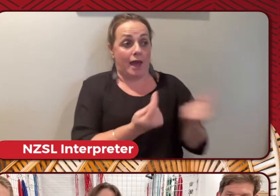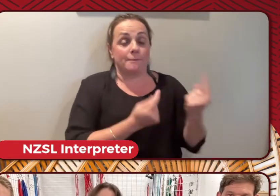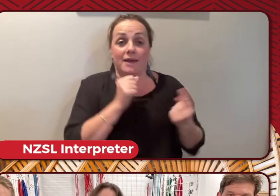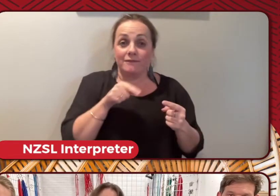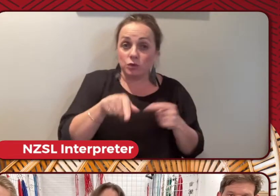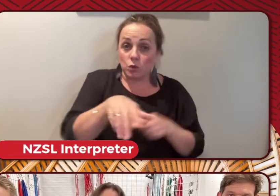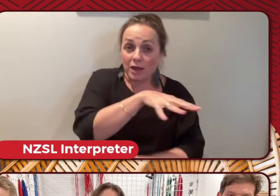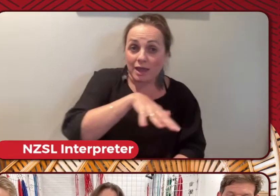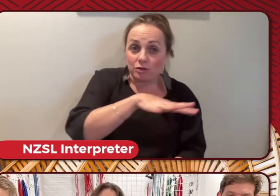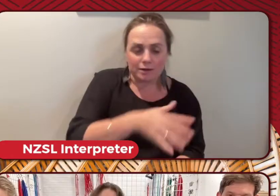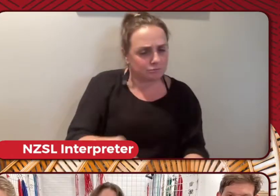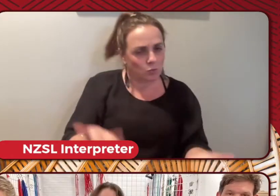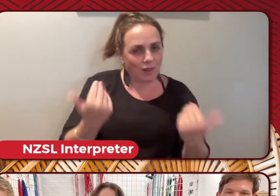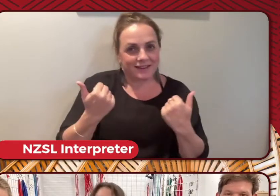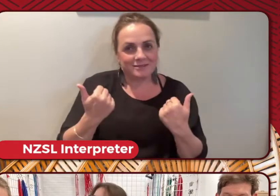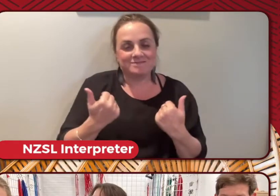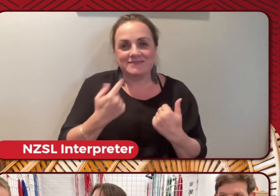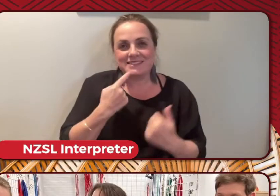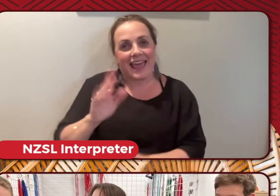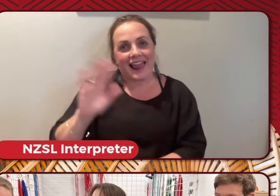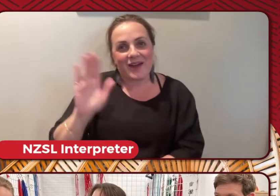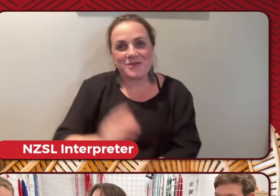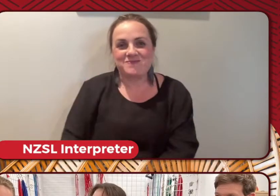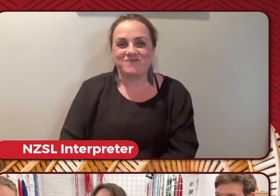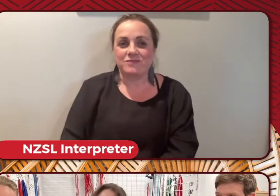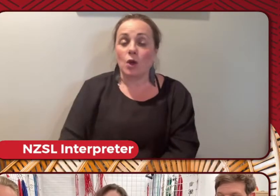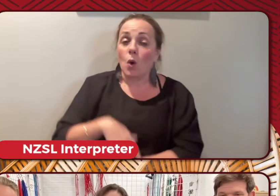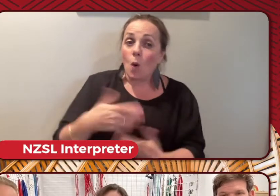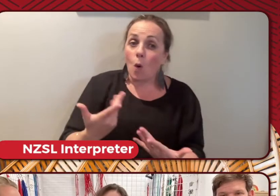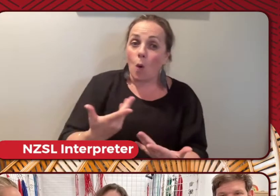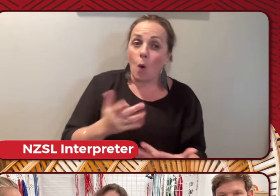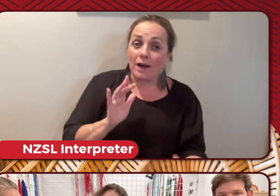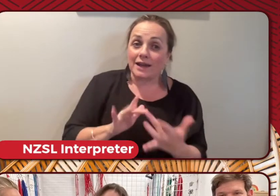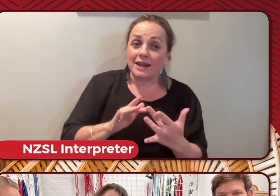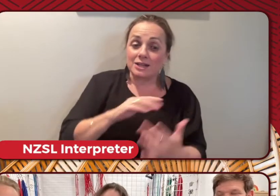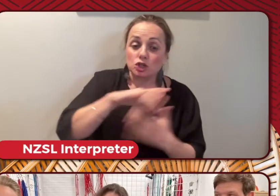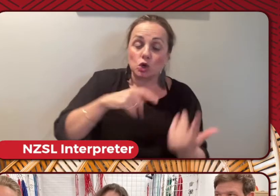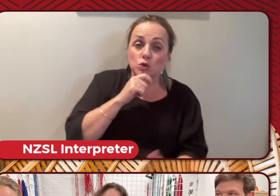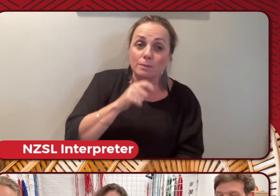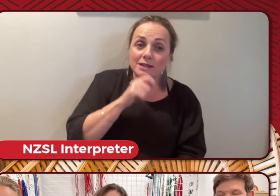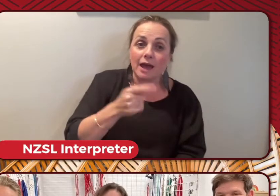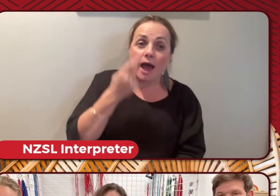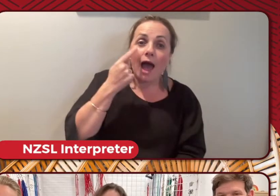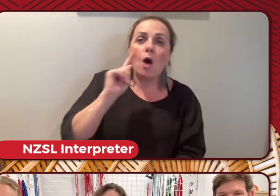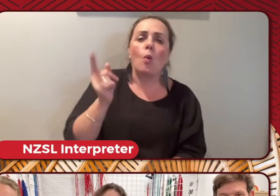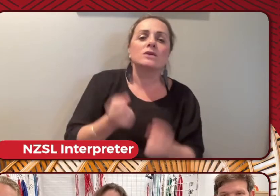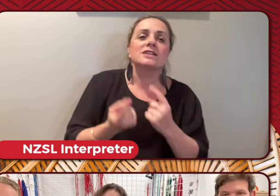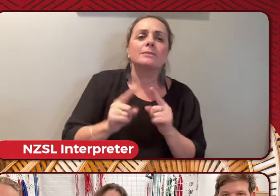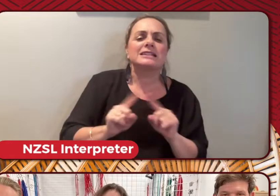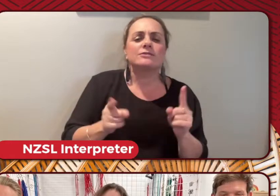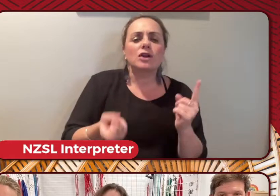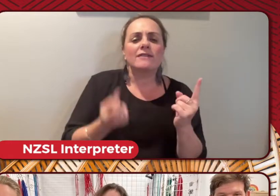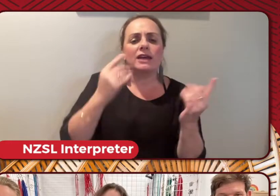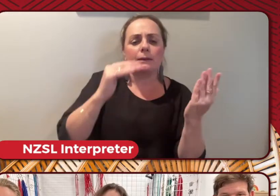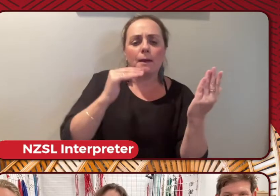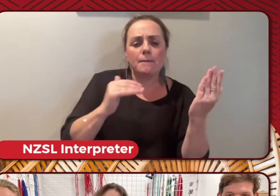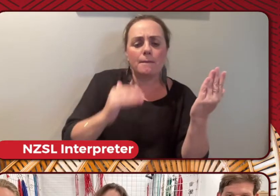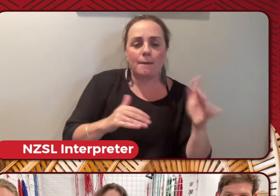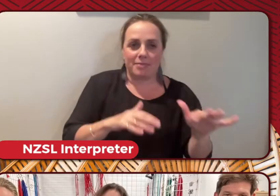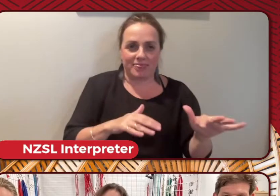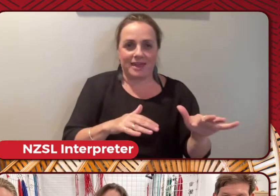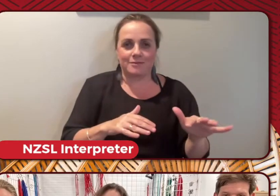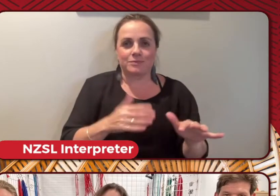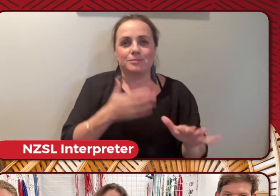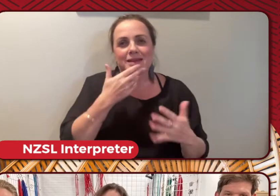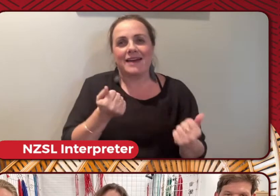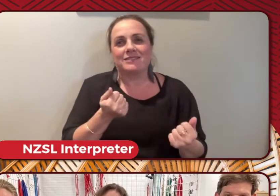area, please come and say hi. Otherwise, connect to us on socials and you can see what's happening and all the different events that are on. And be lovely